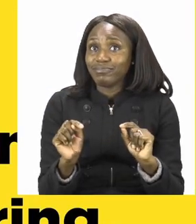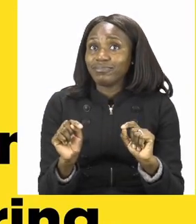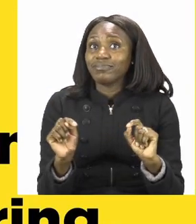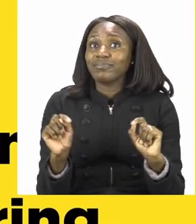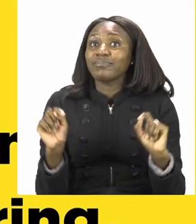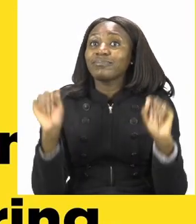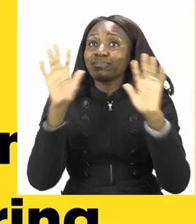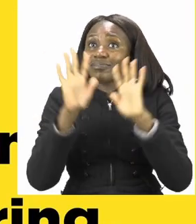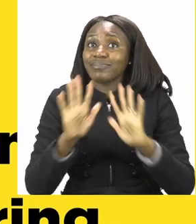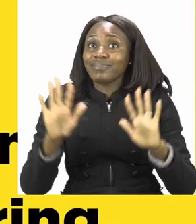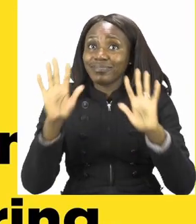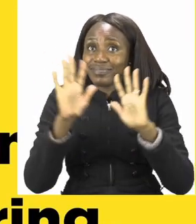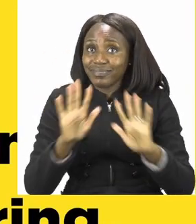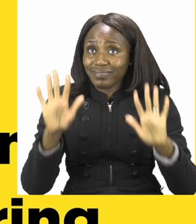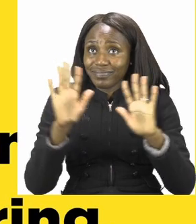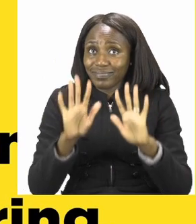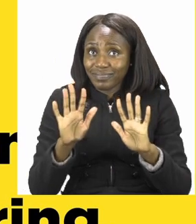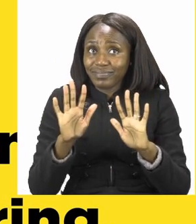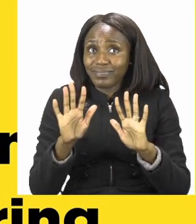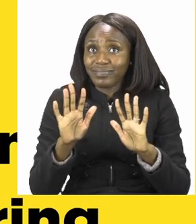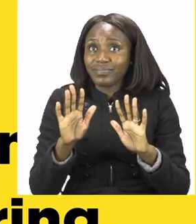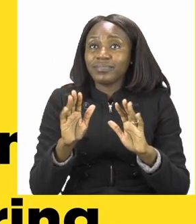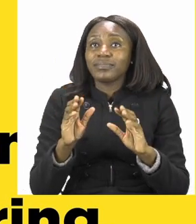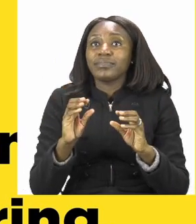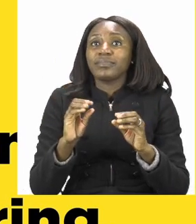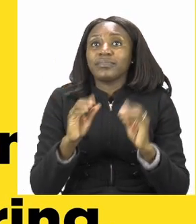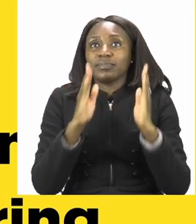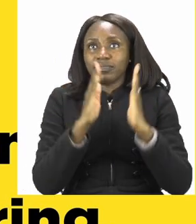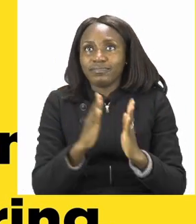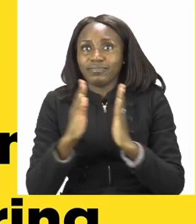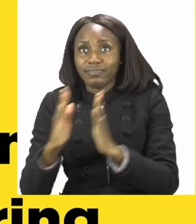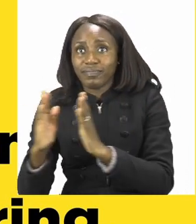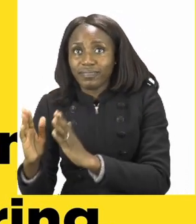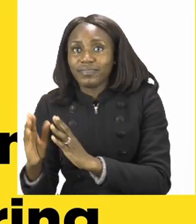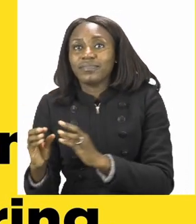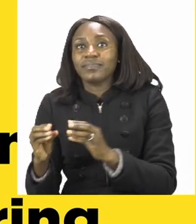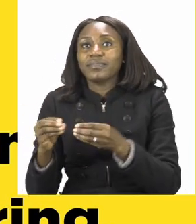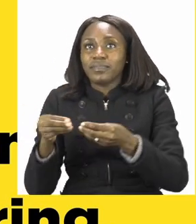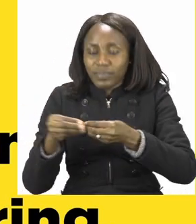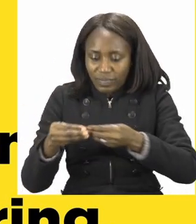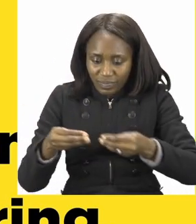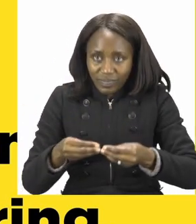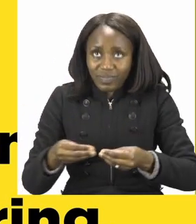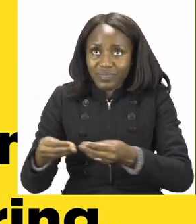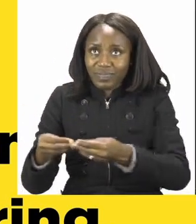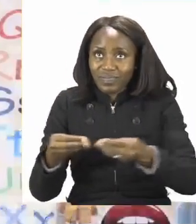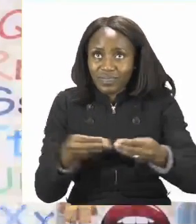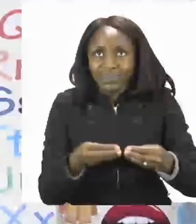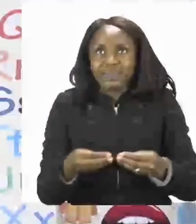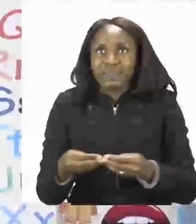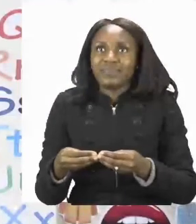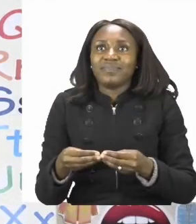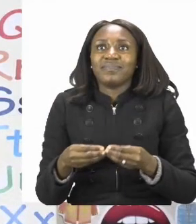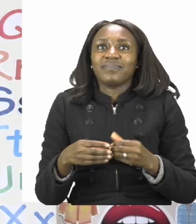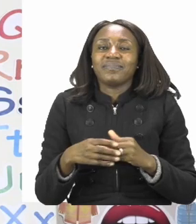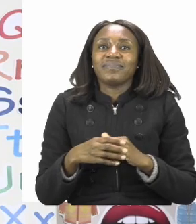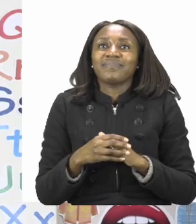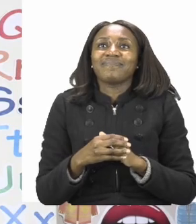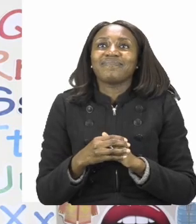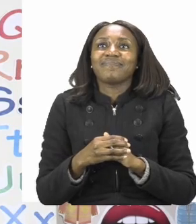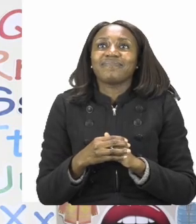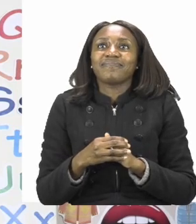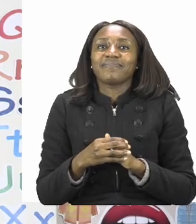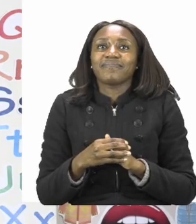we will be talking about coloring, patterns, and puzzles.